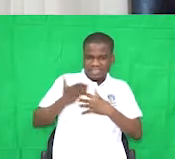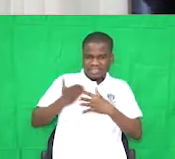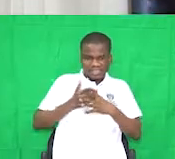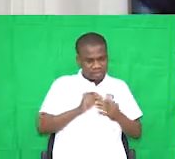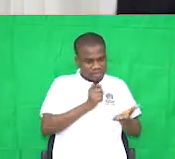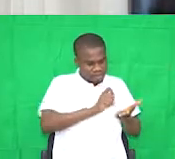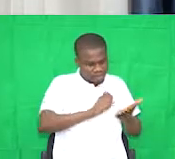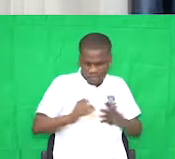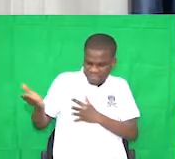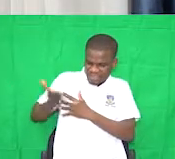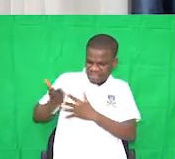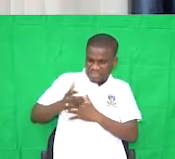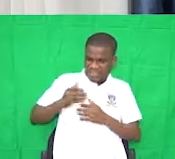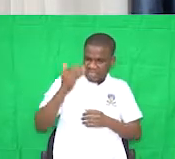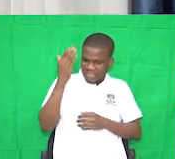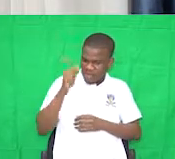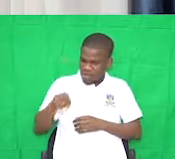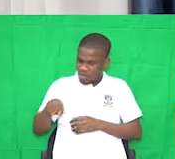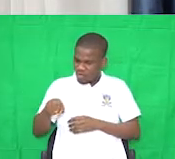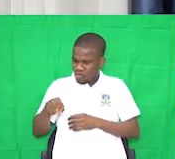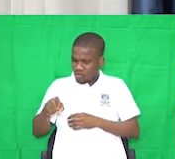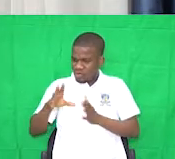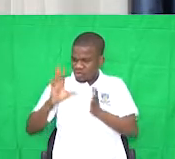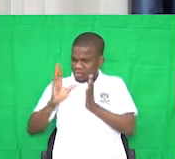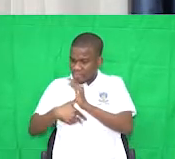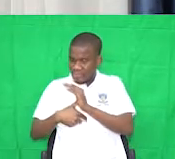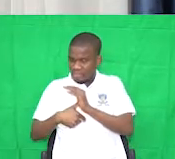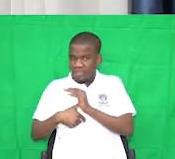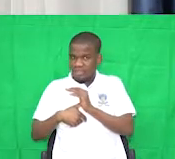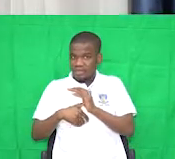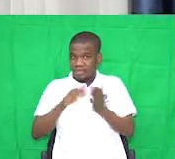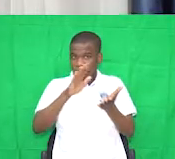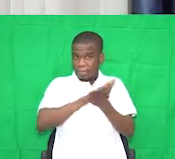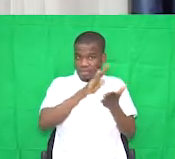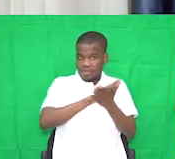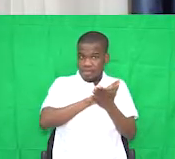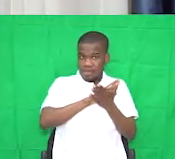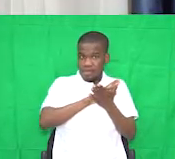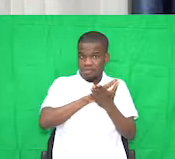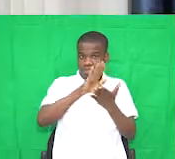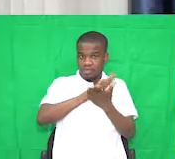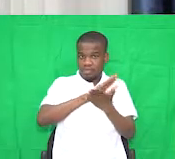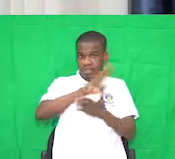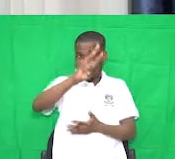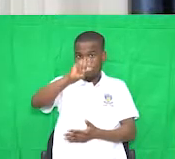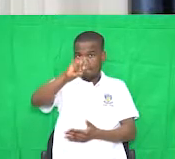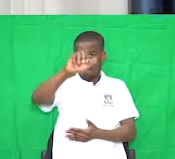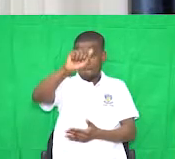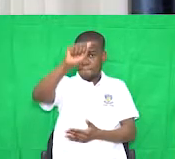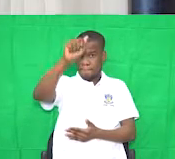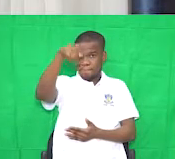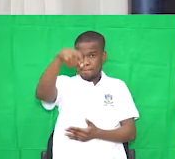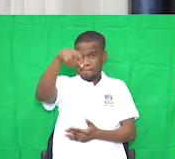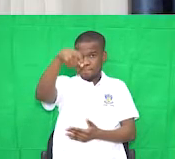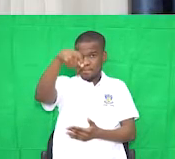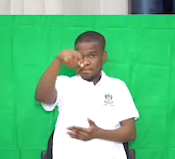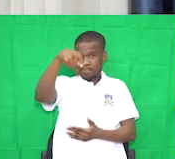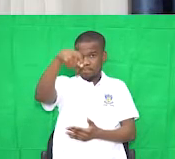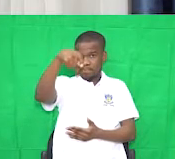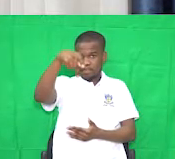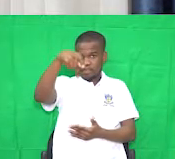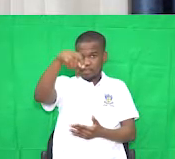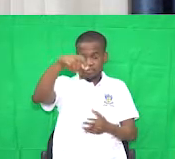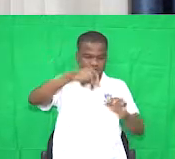And therefore, the map that was hanging in his library, he picks the map and tears it into pieces. And he gave to the young girl. And he